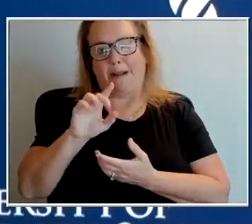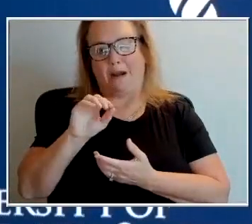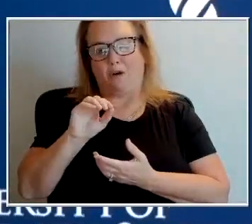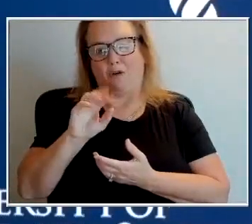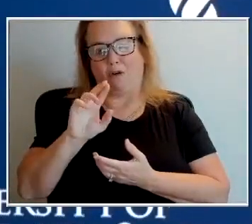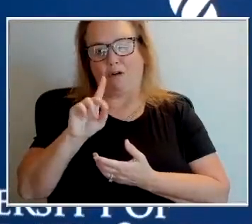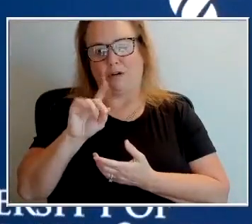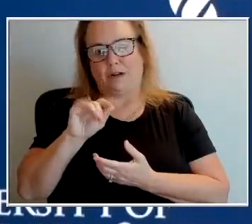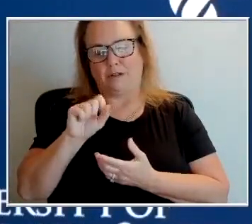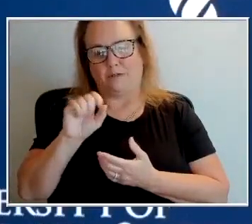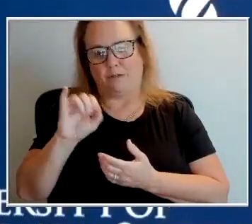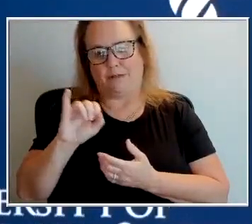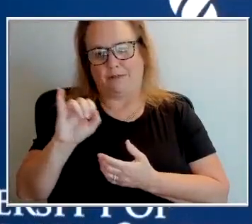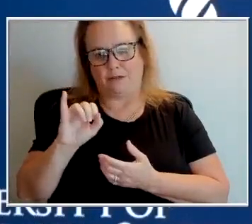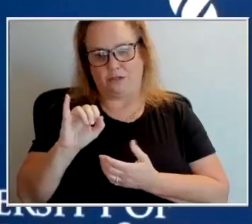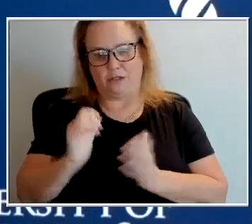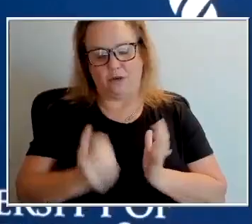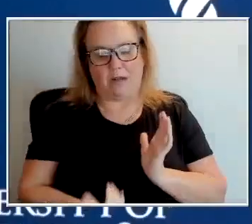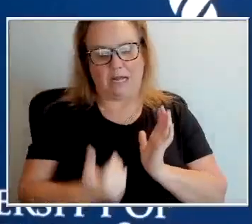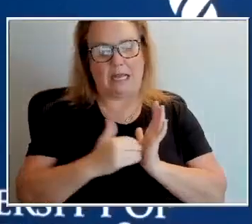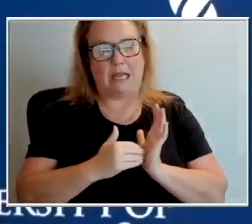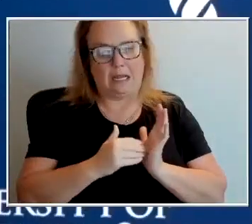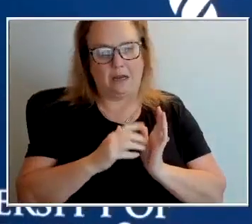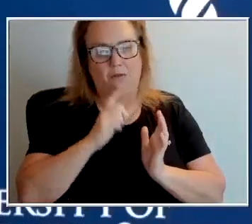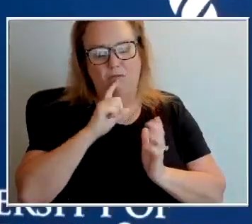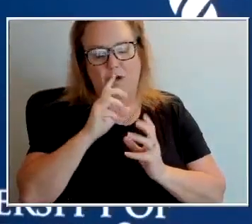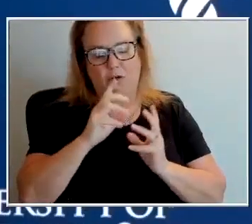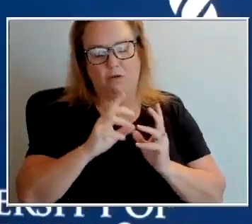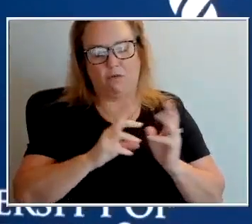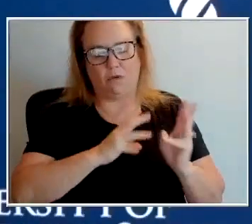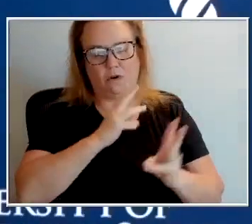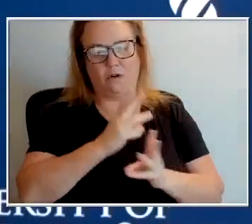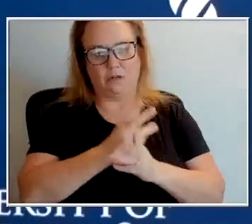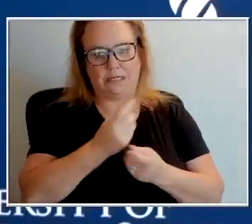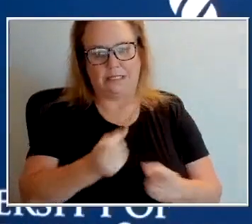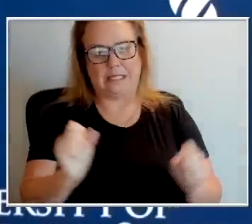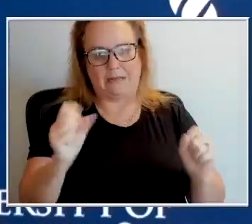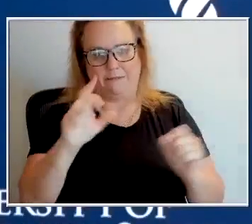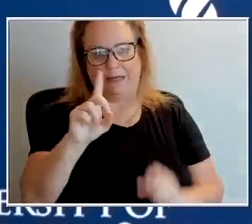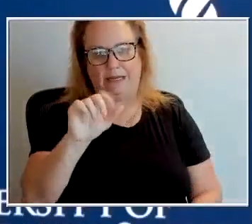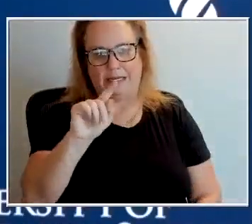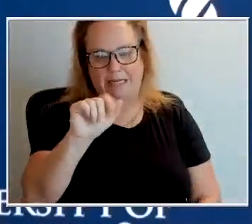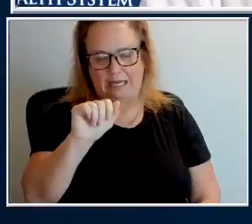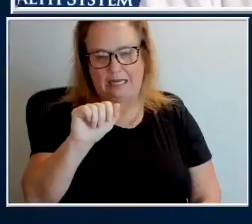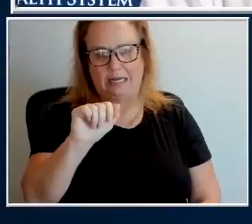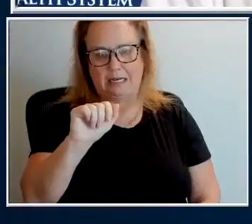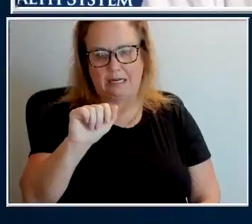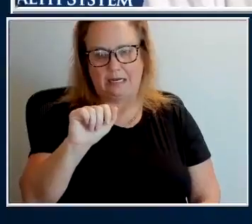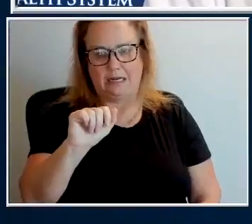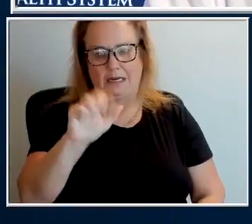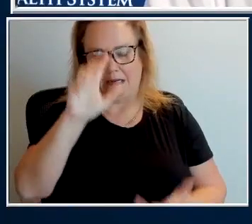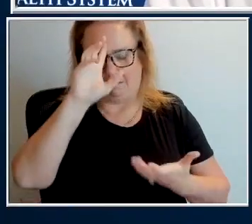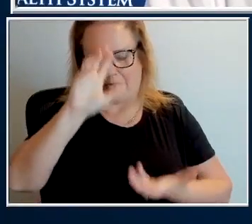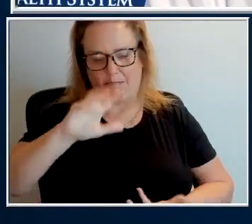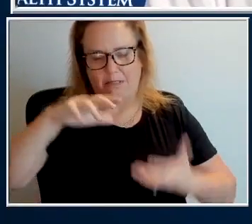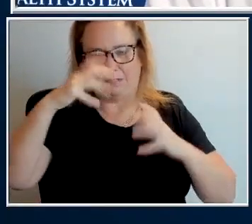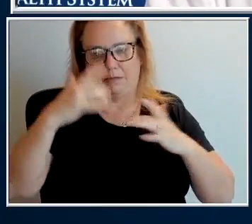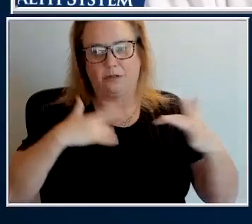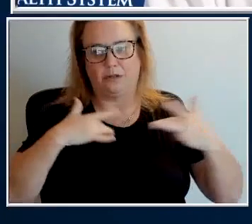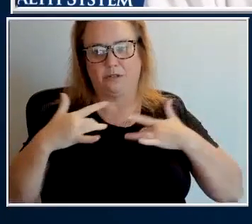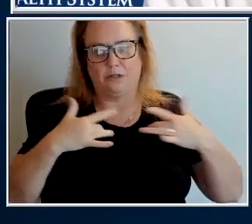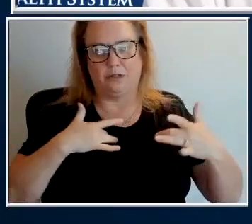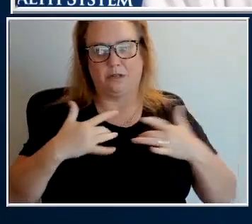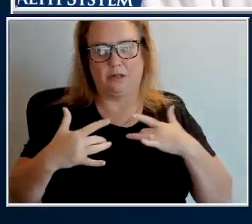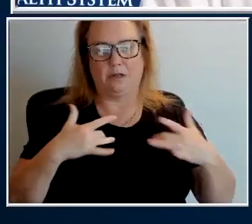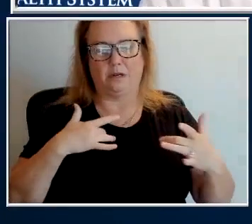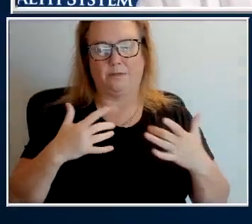the infection. So again, plenty of real-world safety and effectiveness data for these vaccines. Yeah, the misinformation is concerning because it flies in the face of the fact